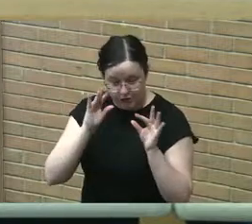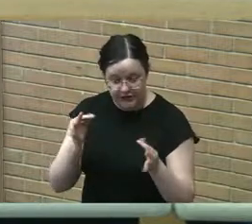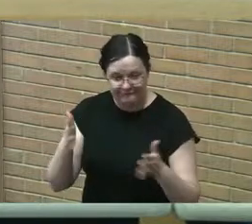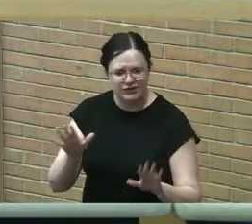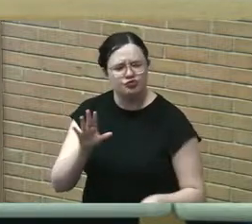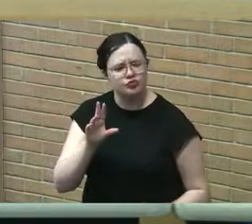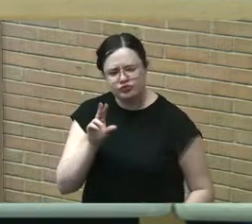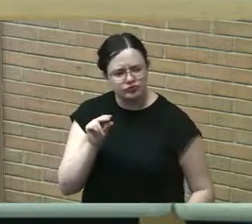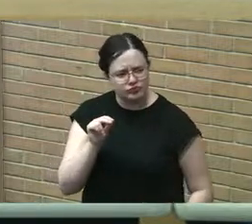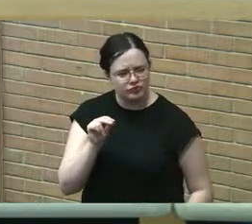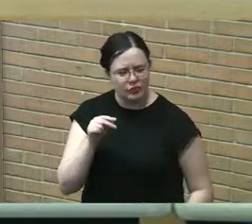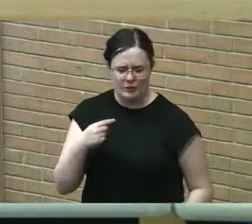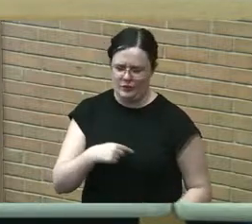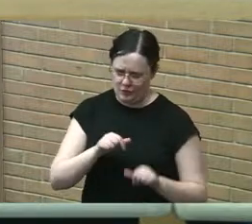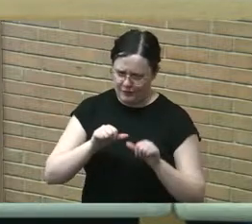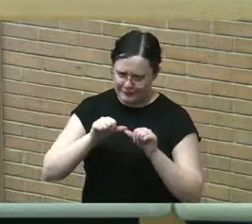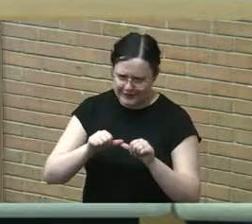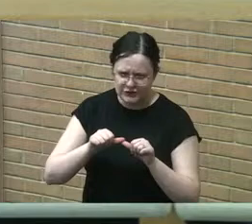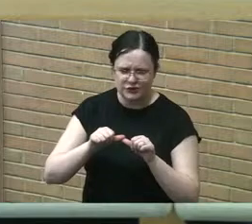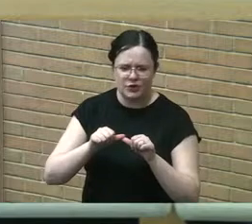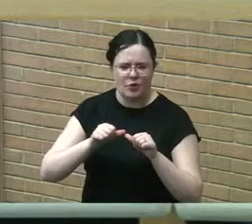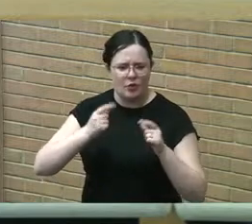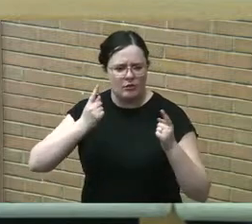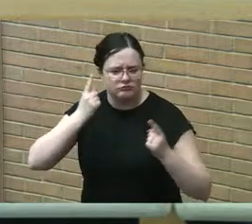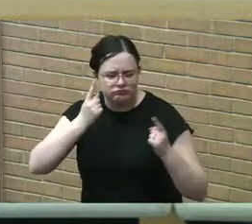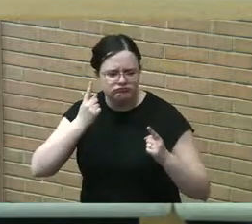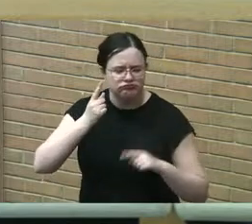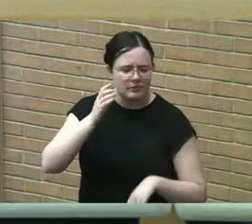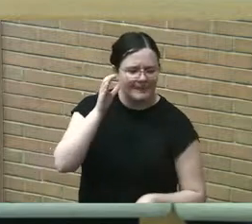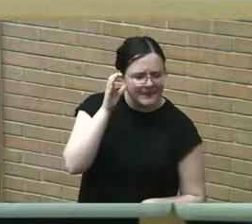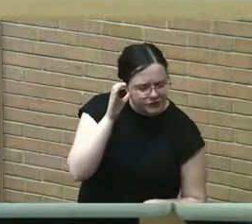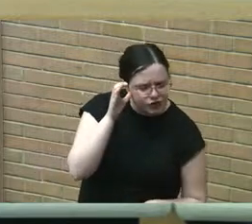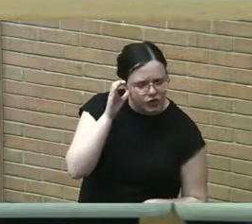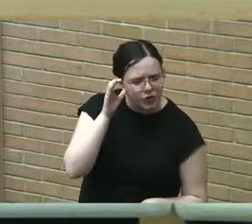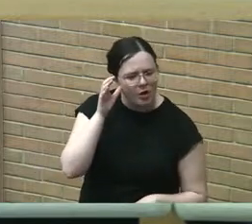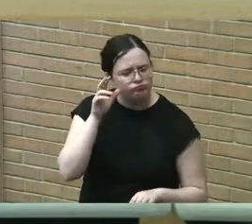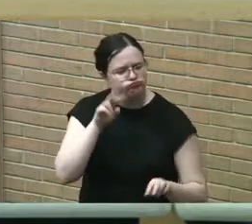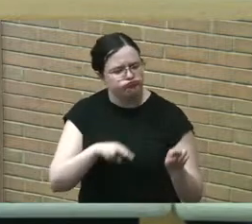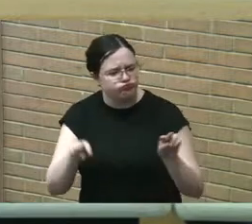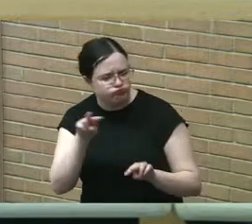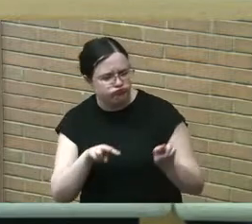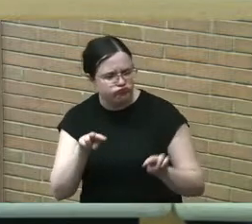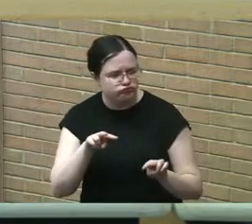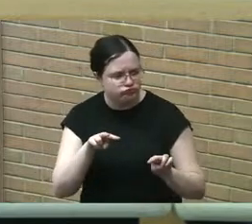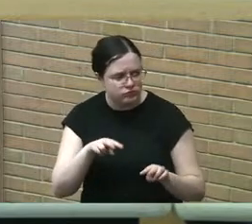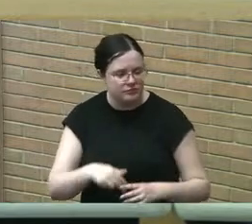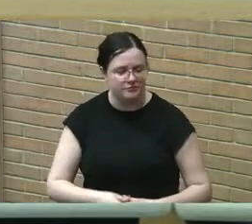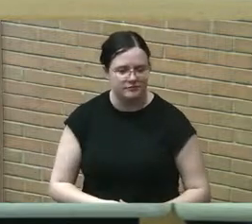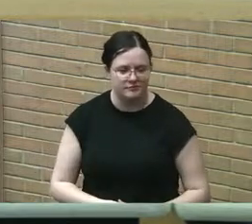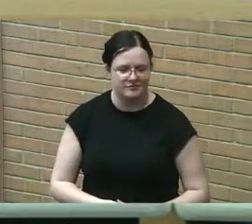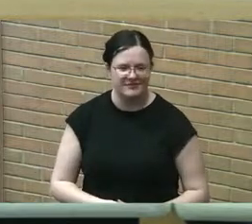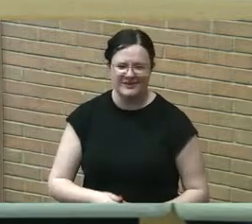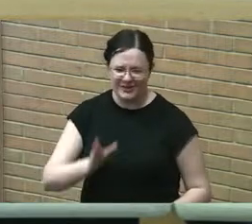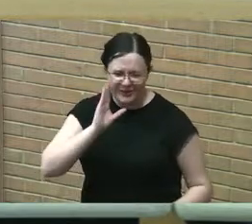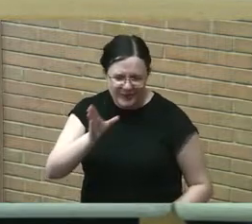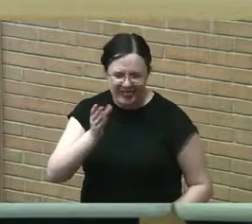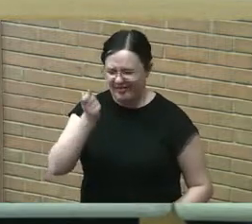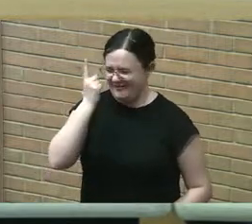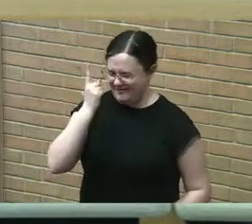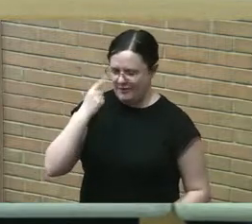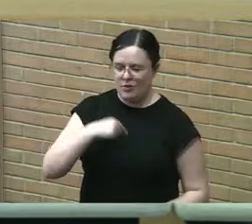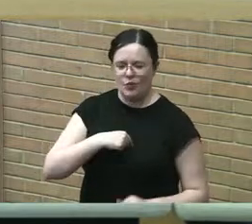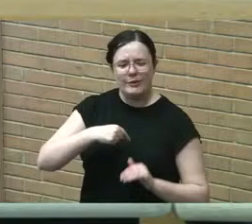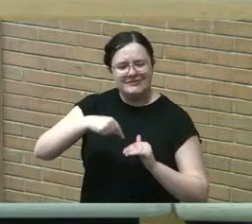We're going to continue to listen and make judgments with the very deep respect